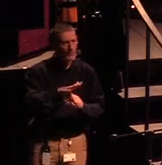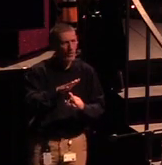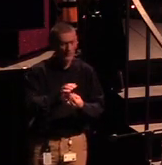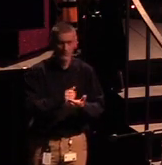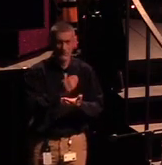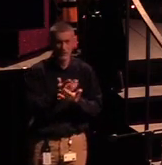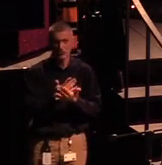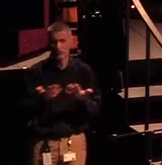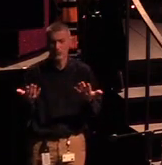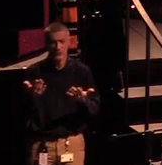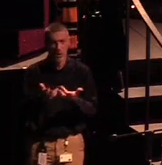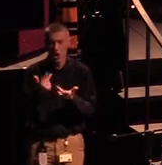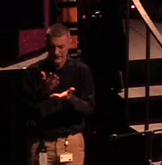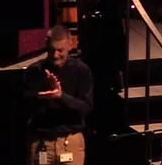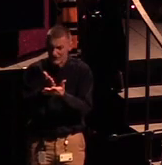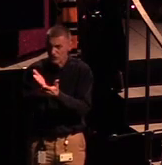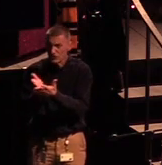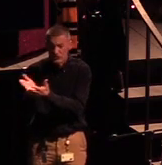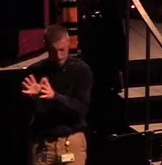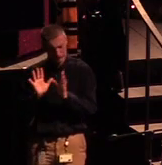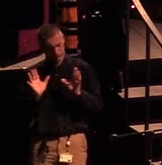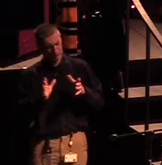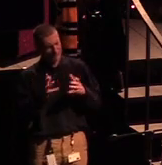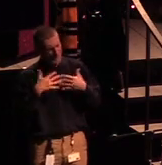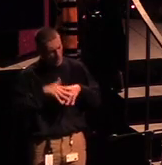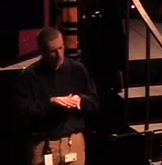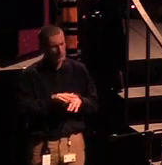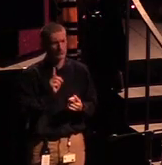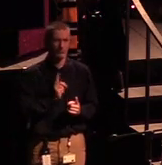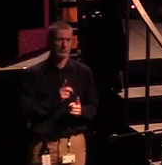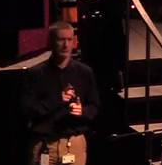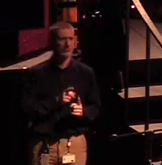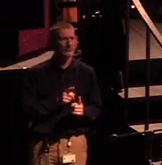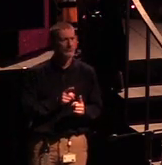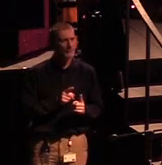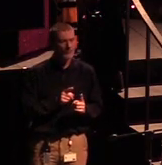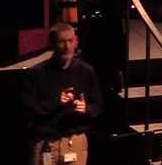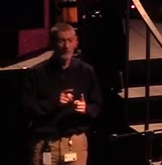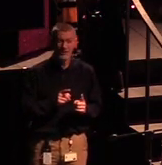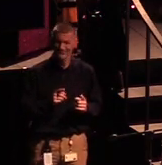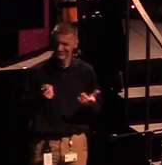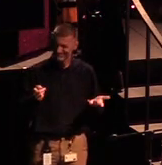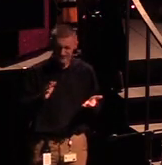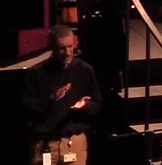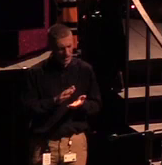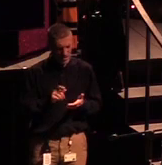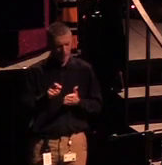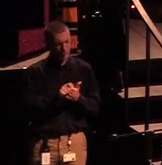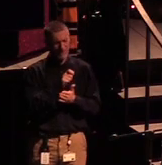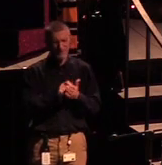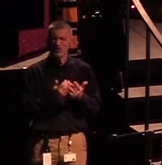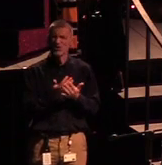around us one of the underlying reasons that people voted or so many people voted to leave during the referendum